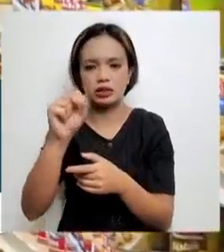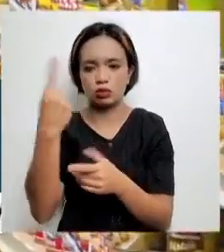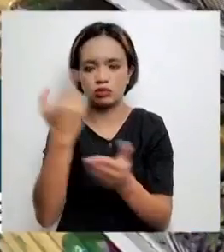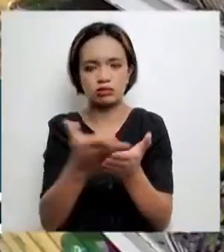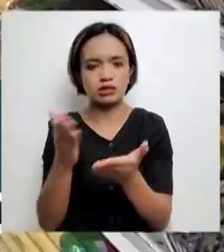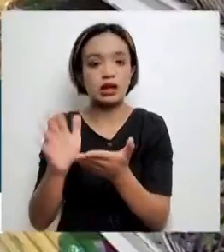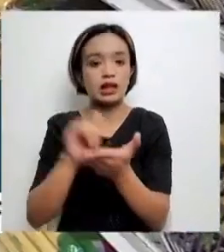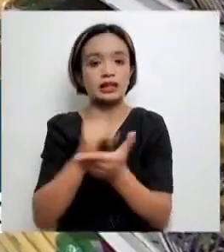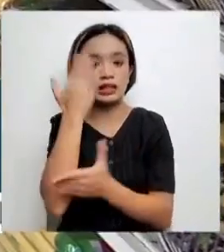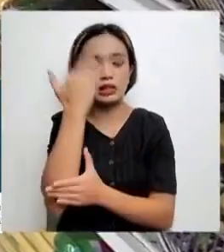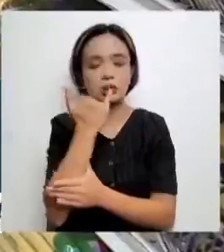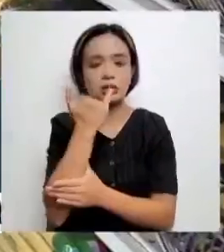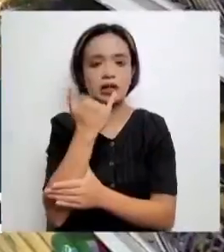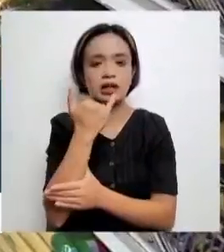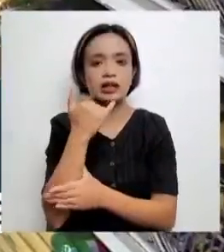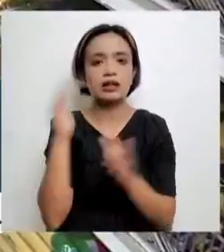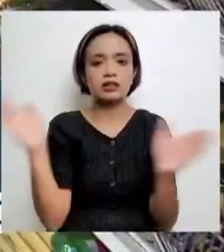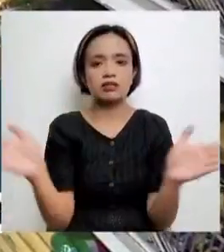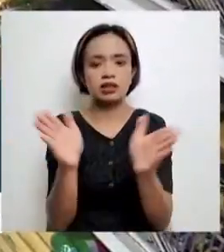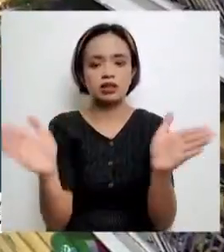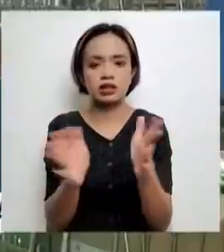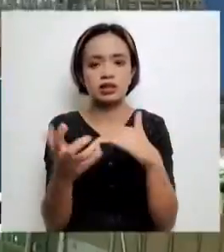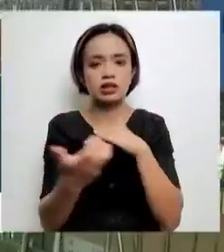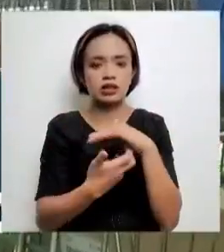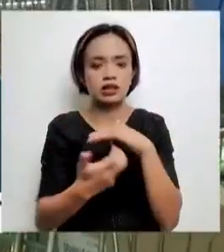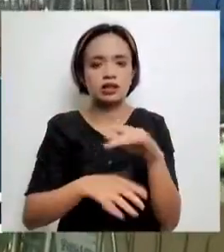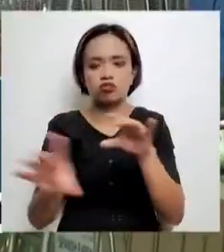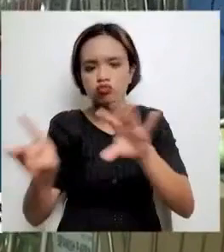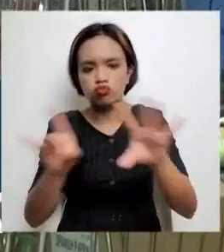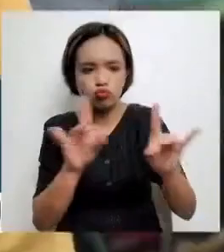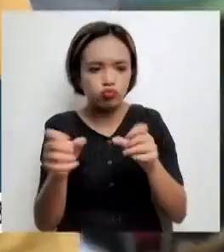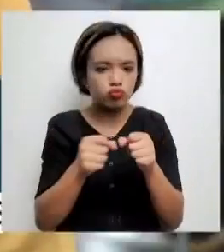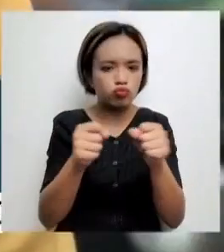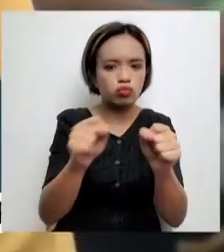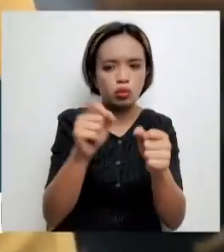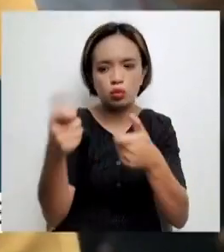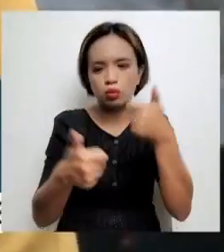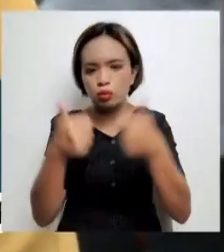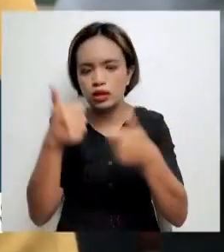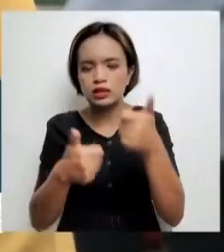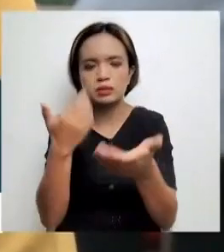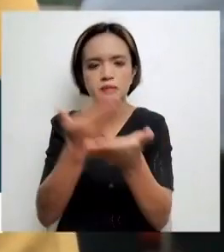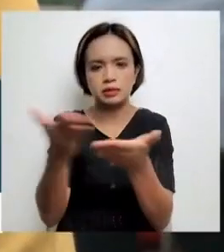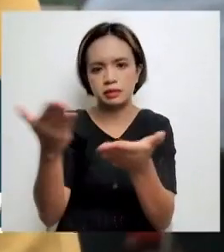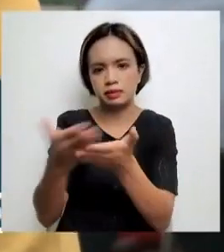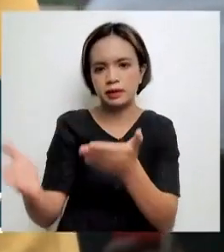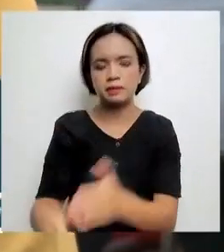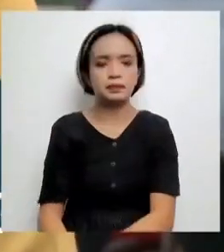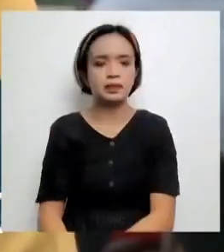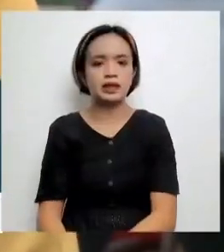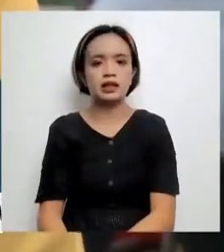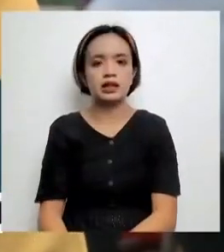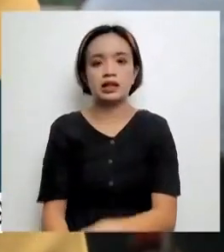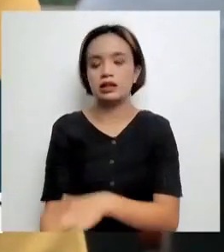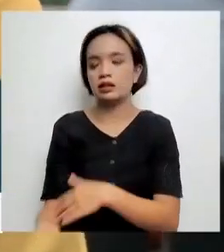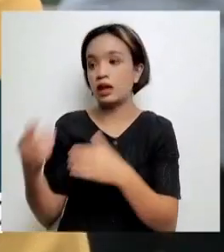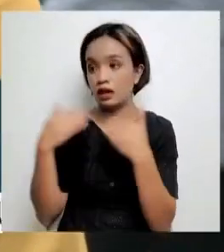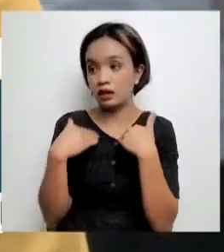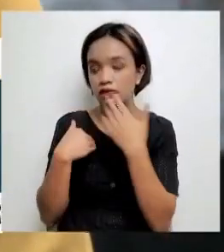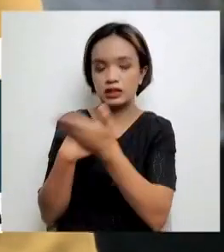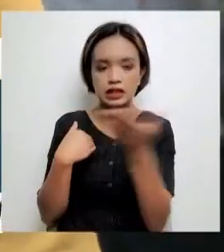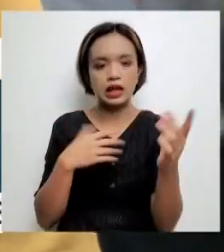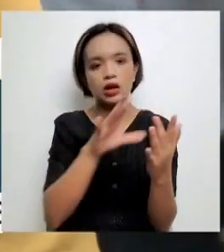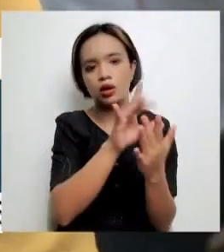retailers urge shoppers to be strategic in choosing which items to buy. Better yung nakaikot sila, may option sila, may